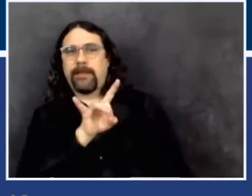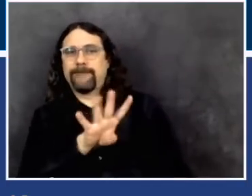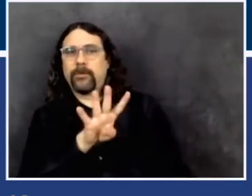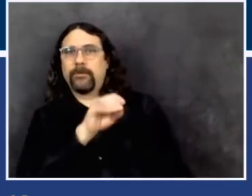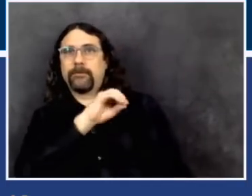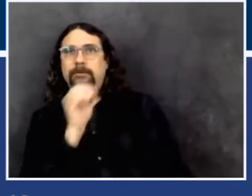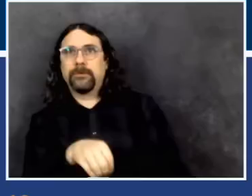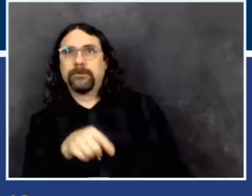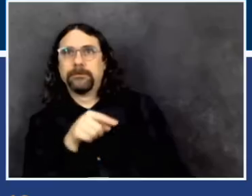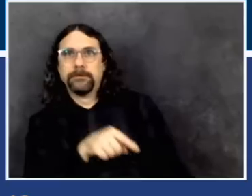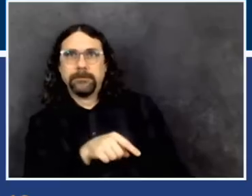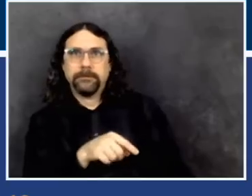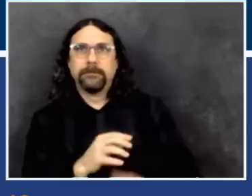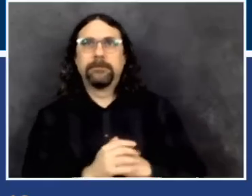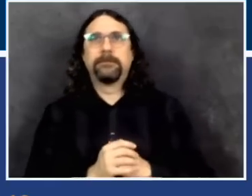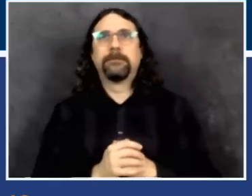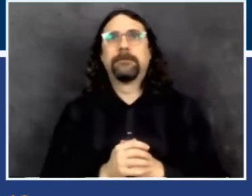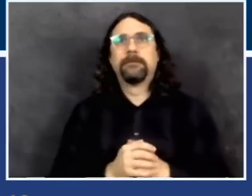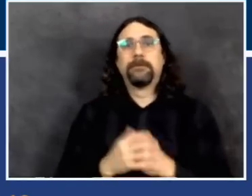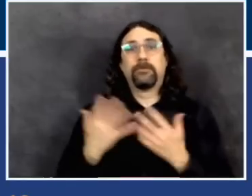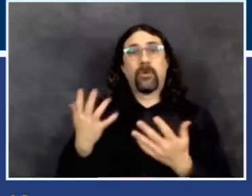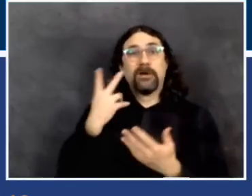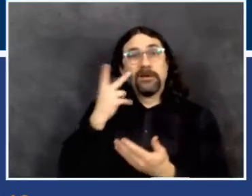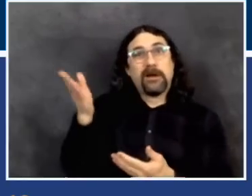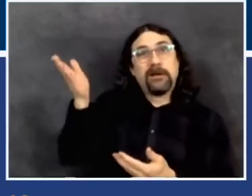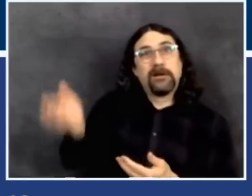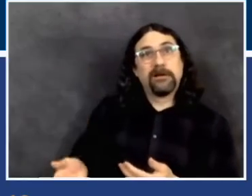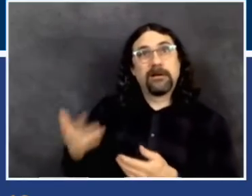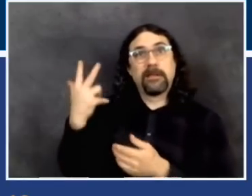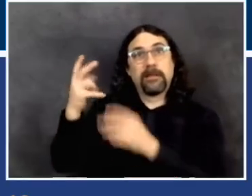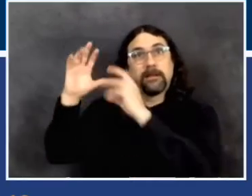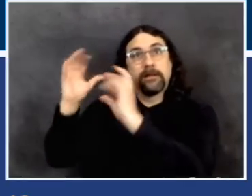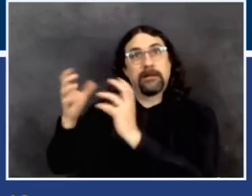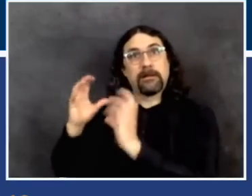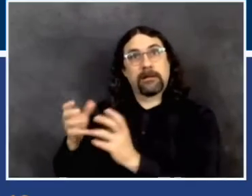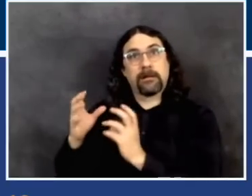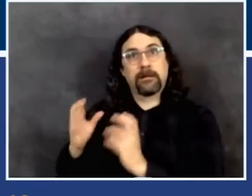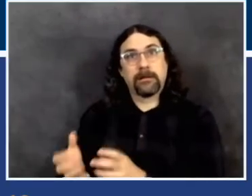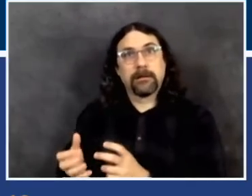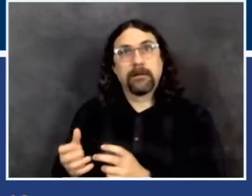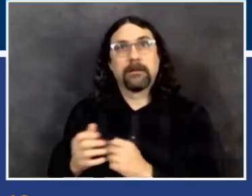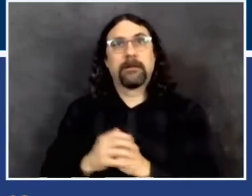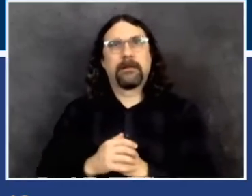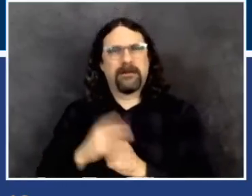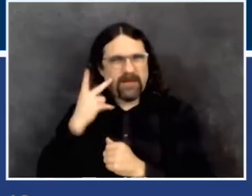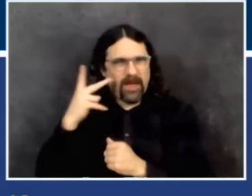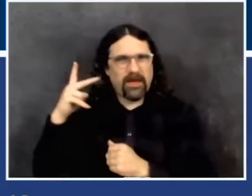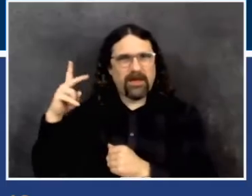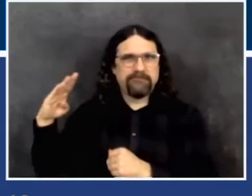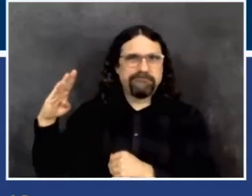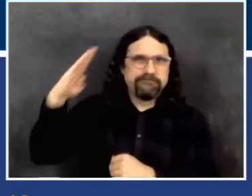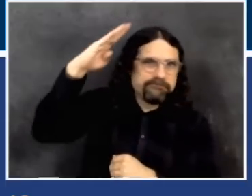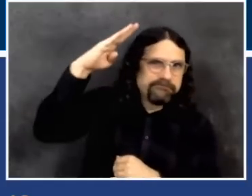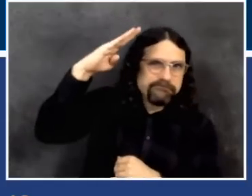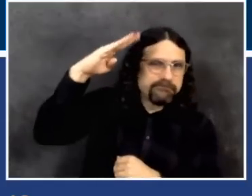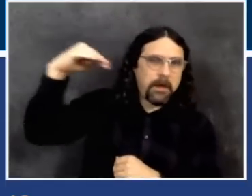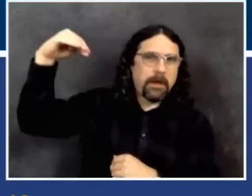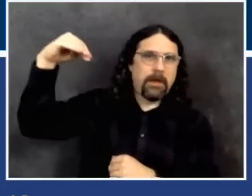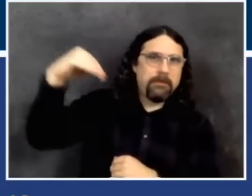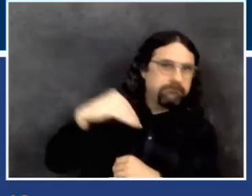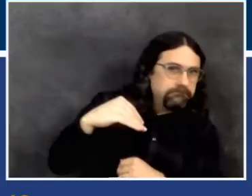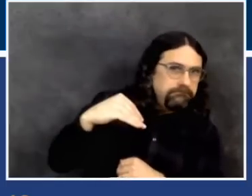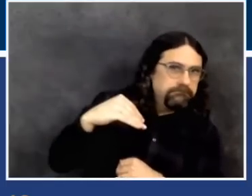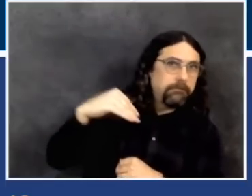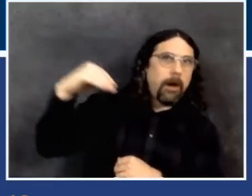We need to make that happen even more. So we need to see all those numbers move in the same direction for a prolonged period of time. It means keep fighting,